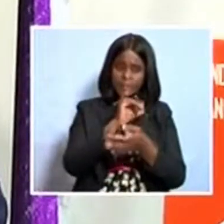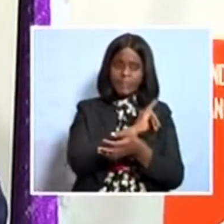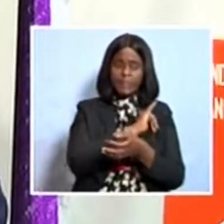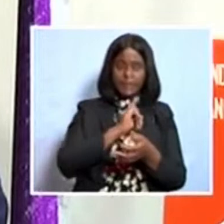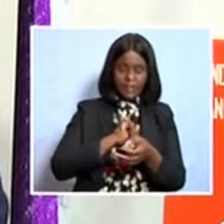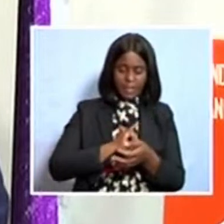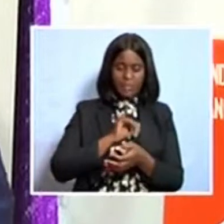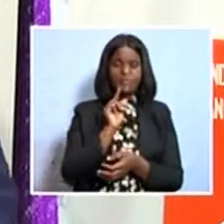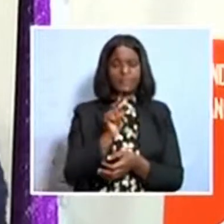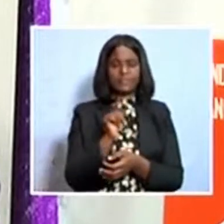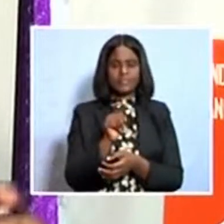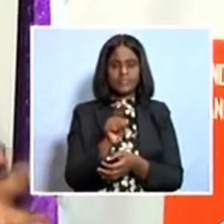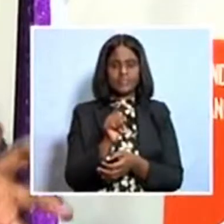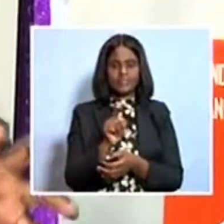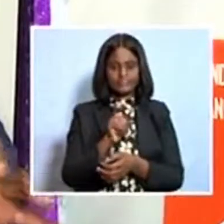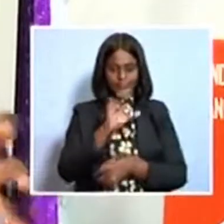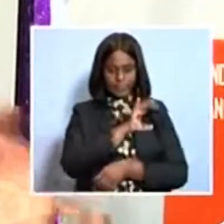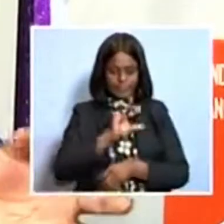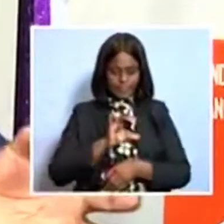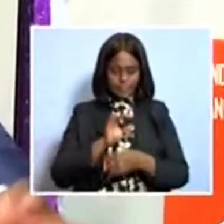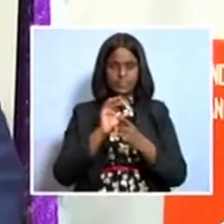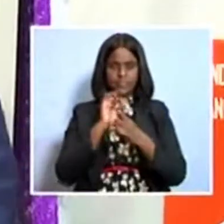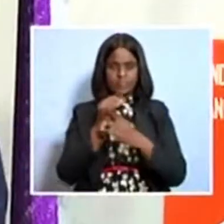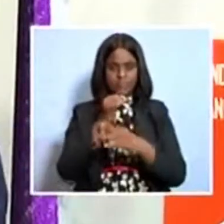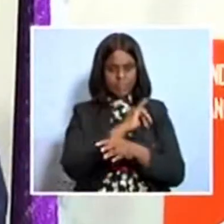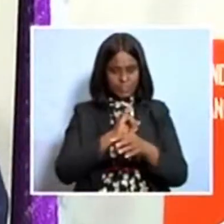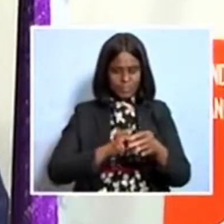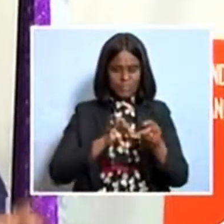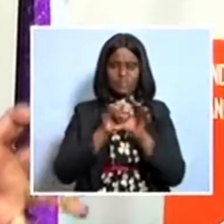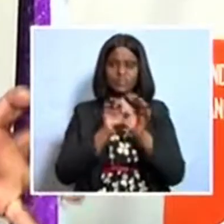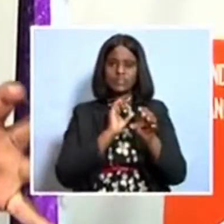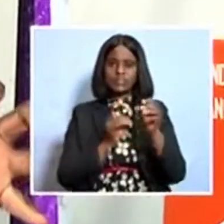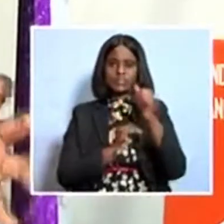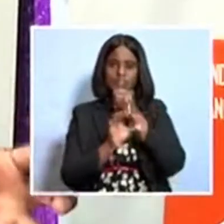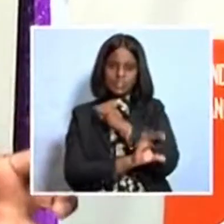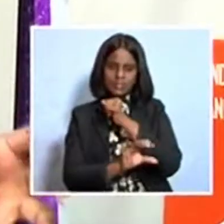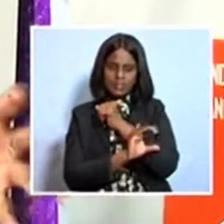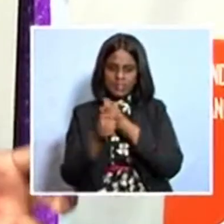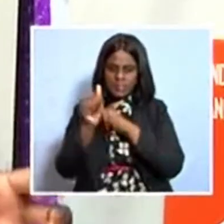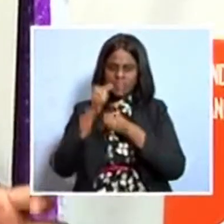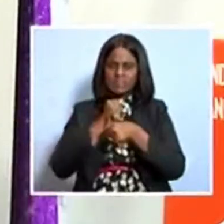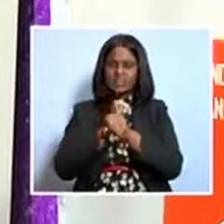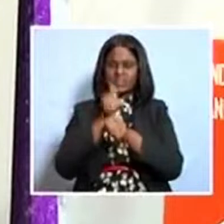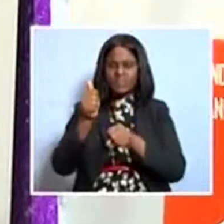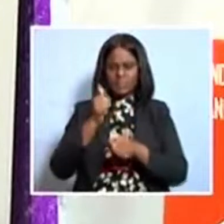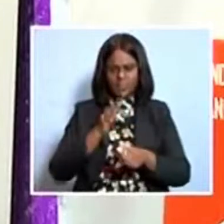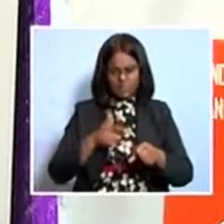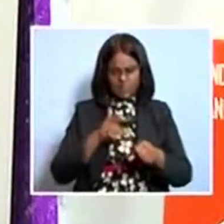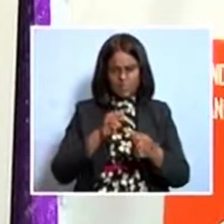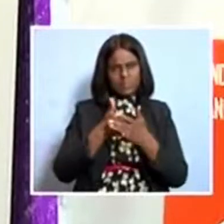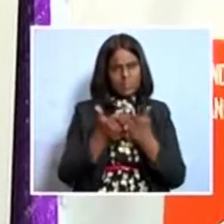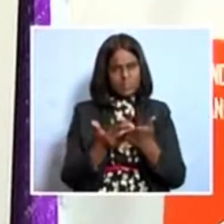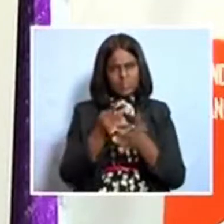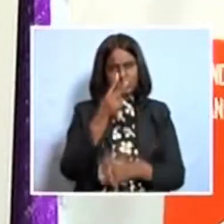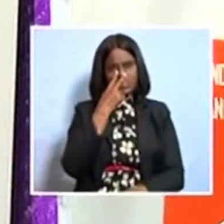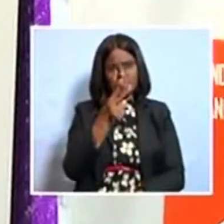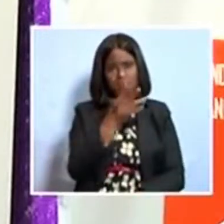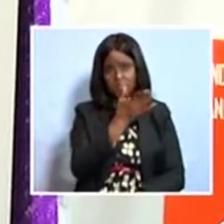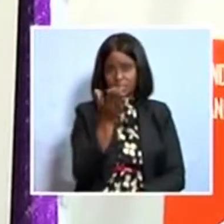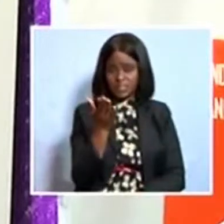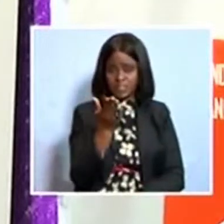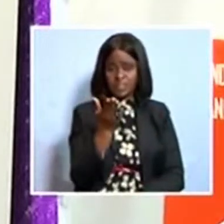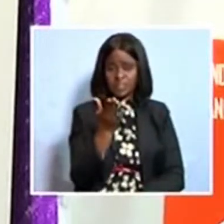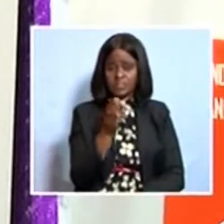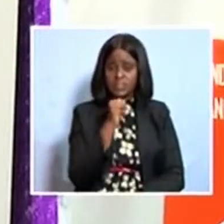industrial companies or industries in our country. But how does that make you feel as UNIDO, seeing